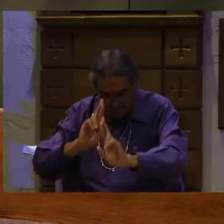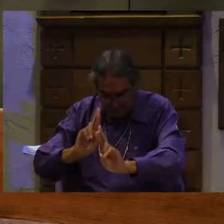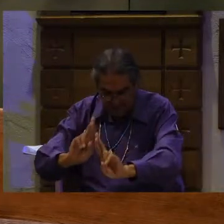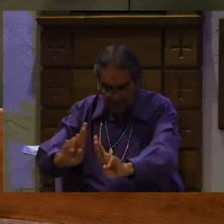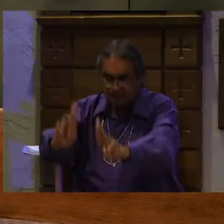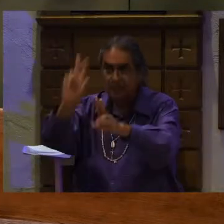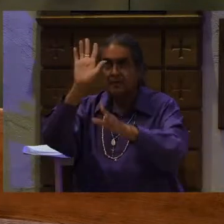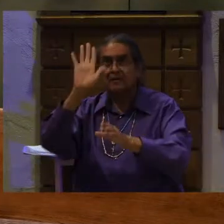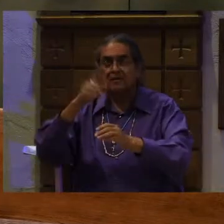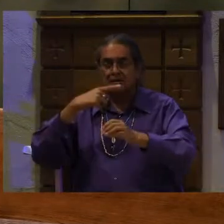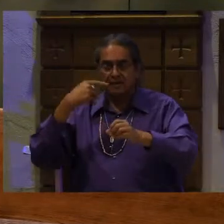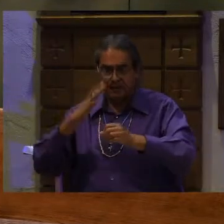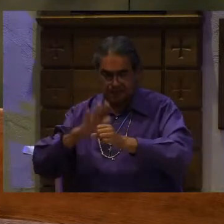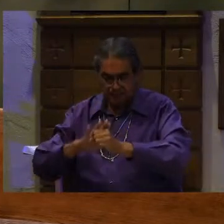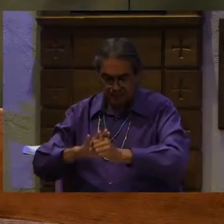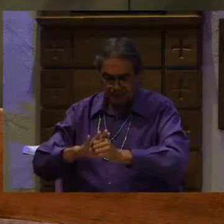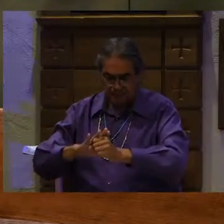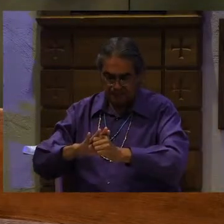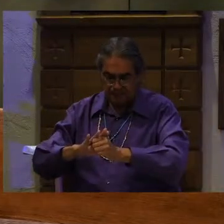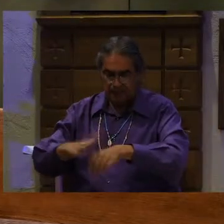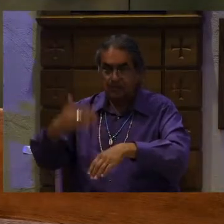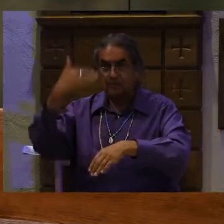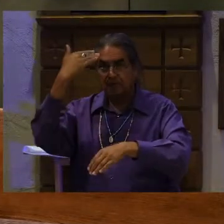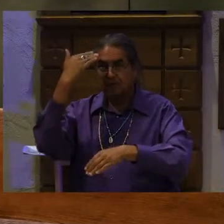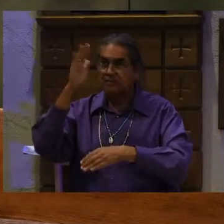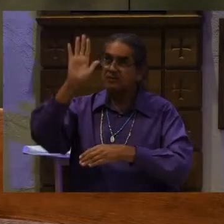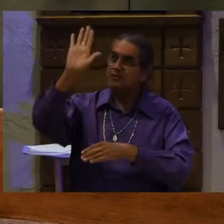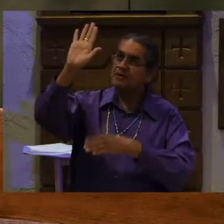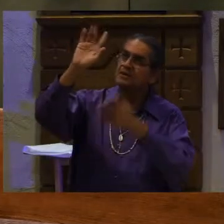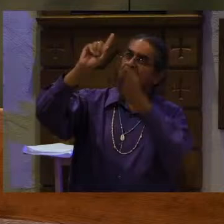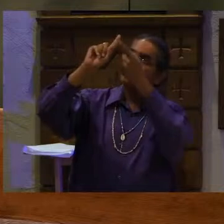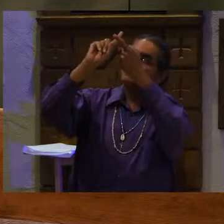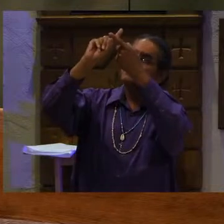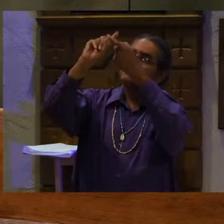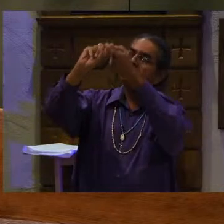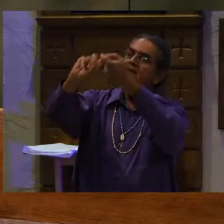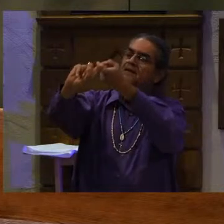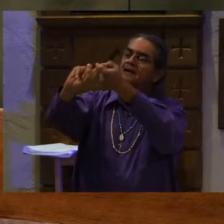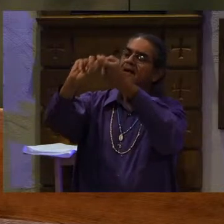your covenant know your